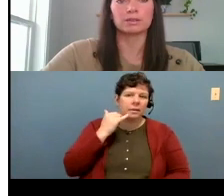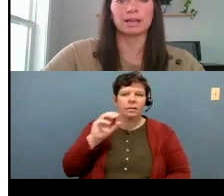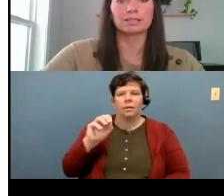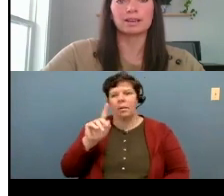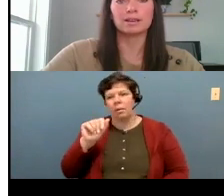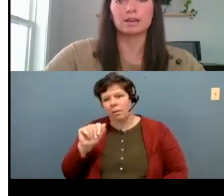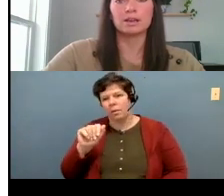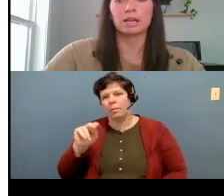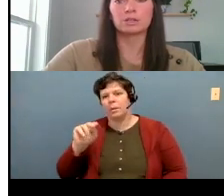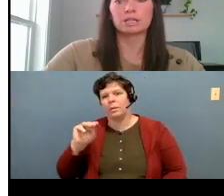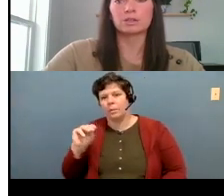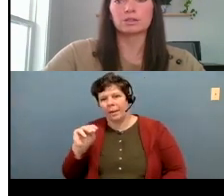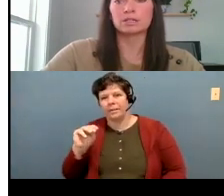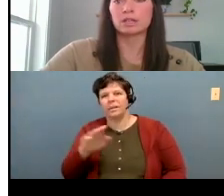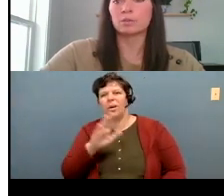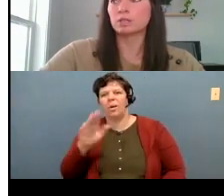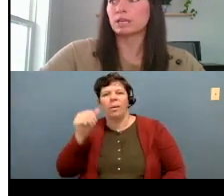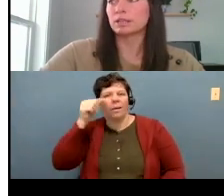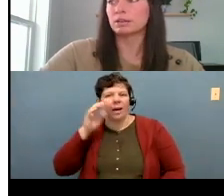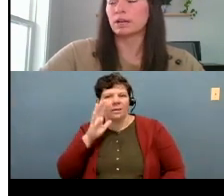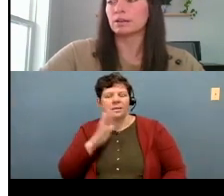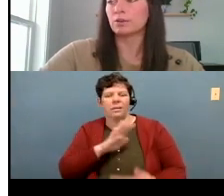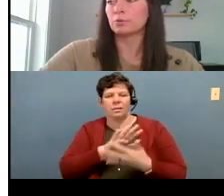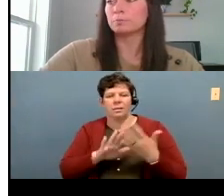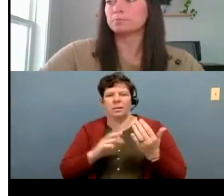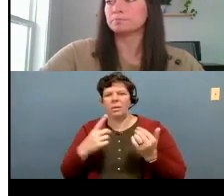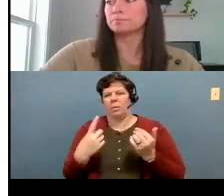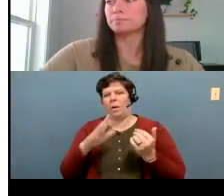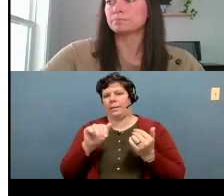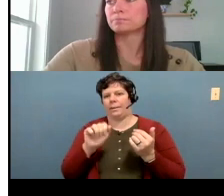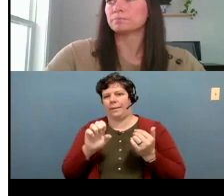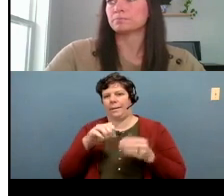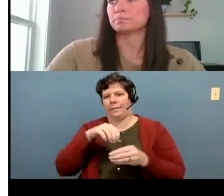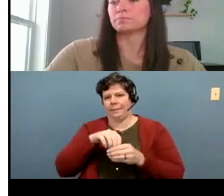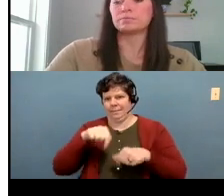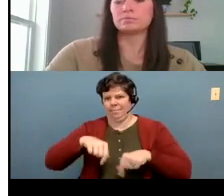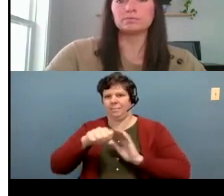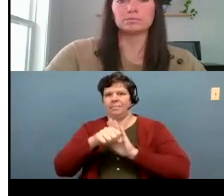and Alaska. And it looks like there is that 1 case out of Idaho.